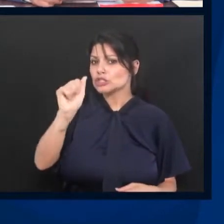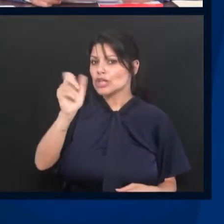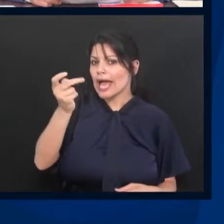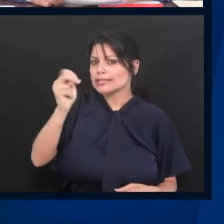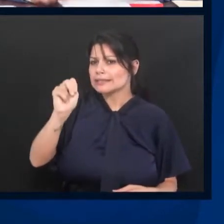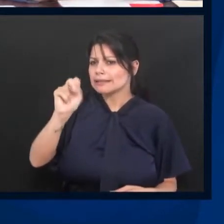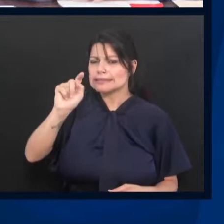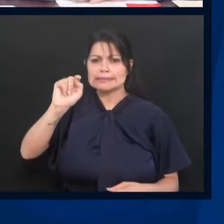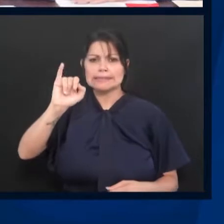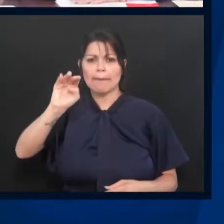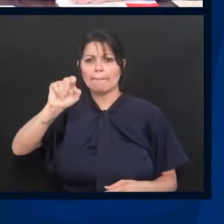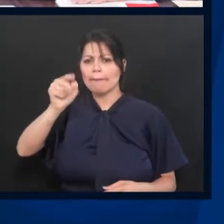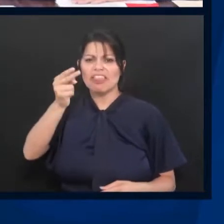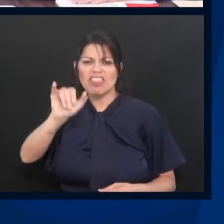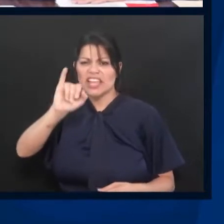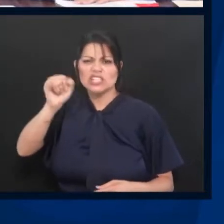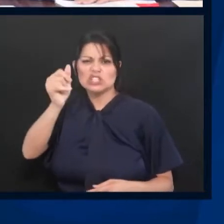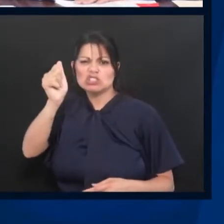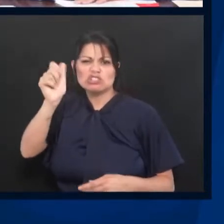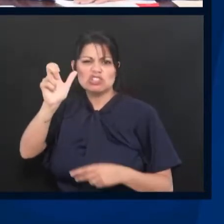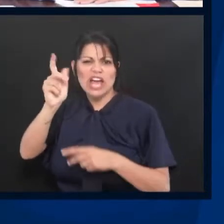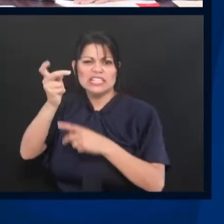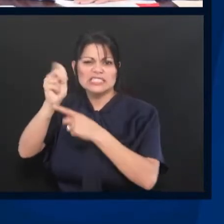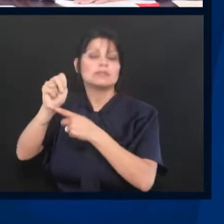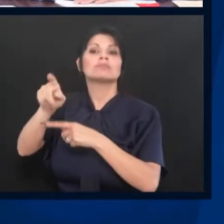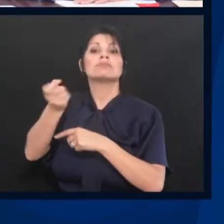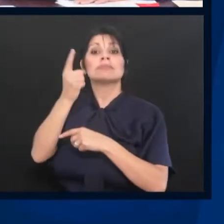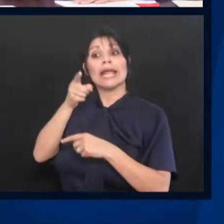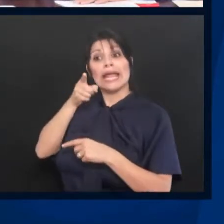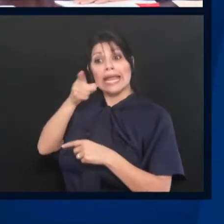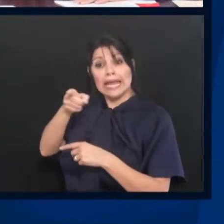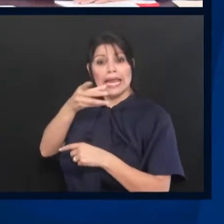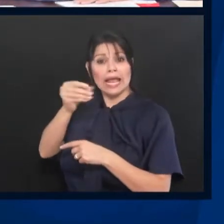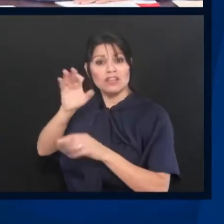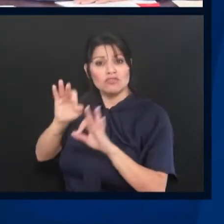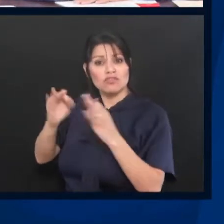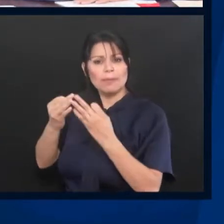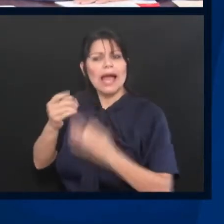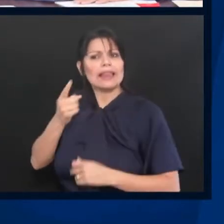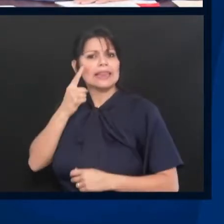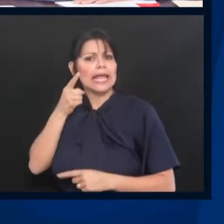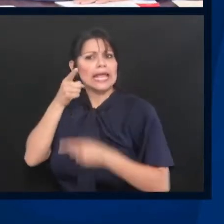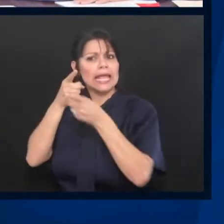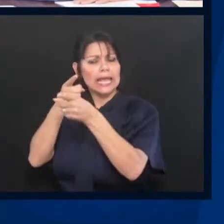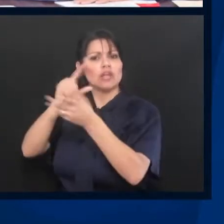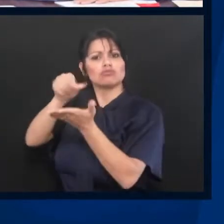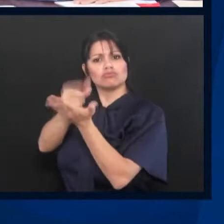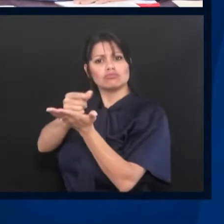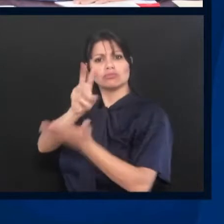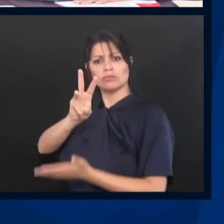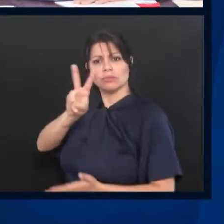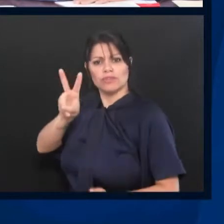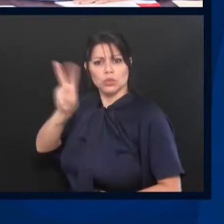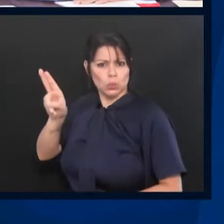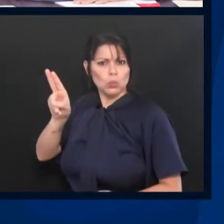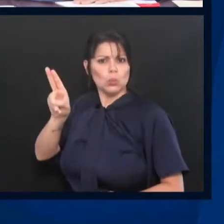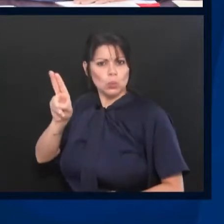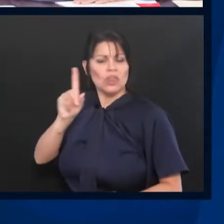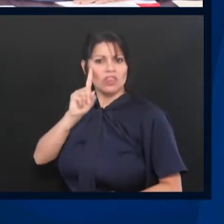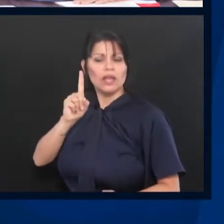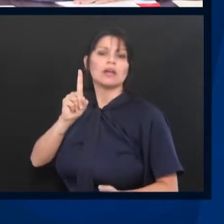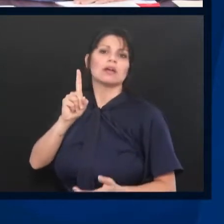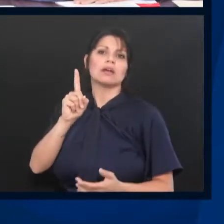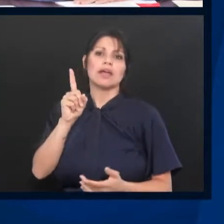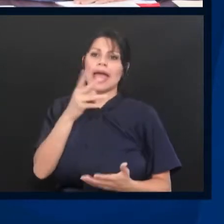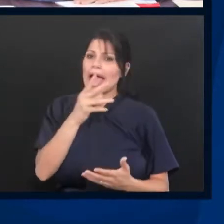Jackson. And Tim and his family, I think Tim is a WVU graduate, I think, and